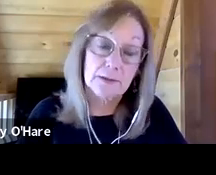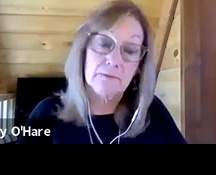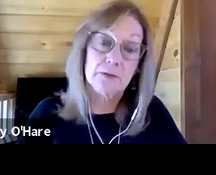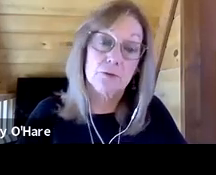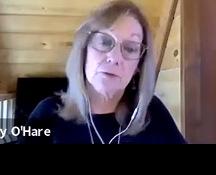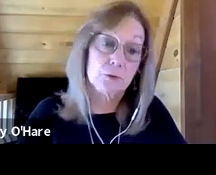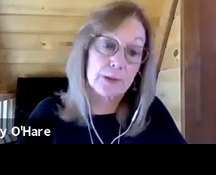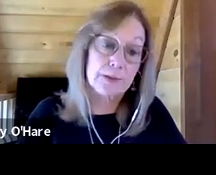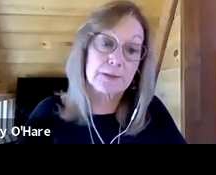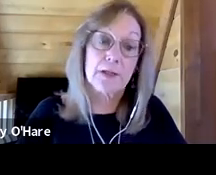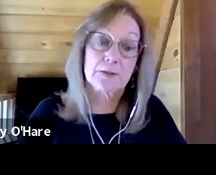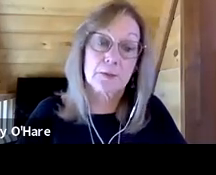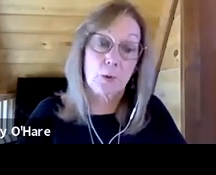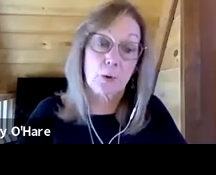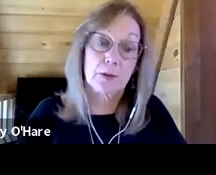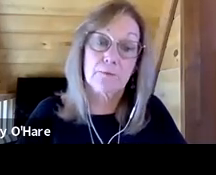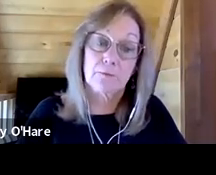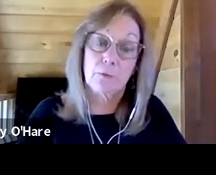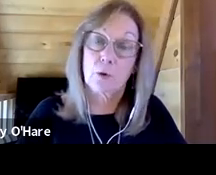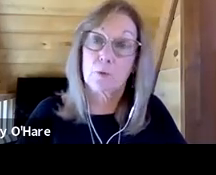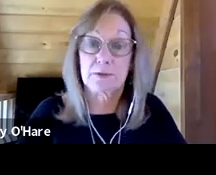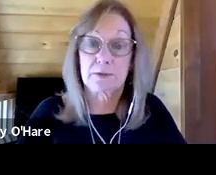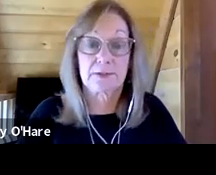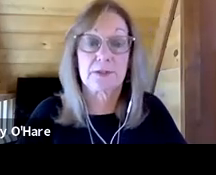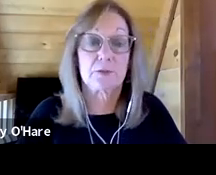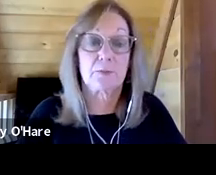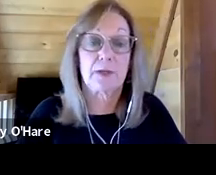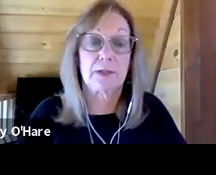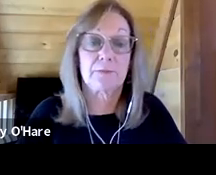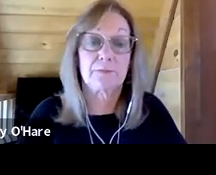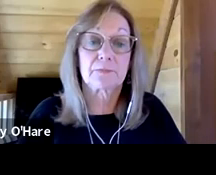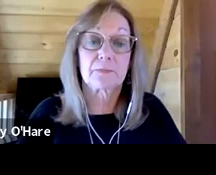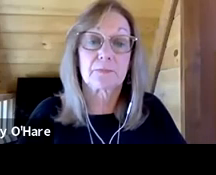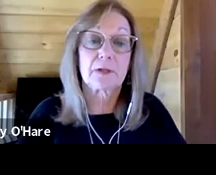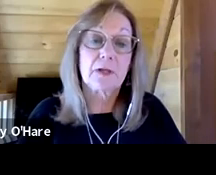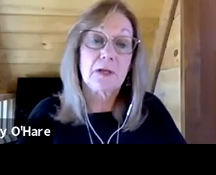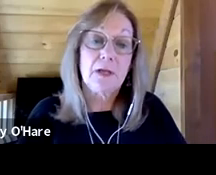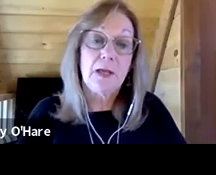enhance individual choice, and support informed decision-making.